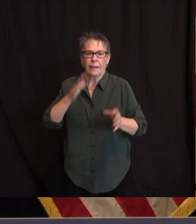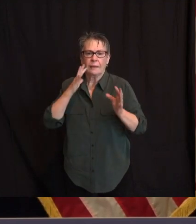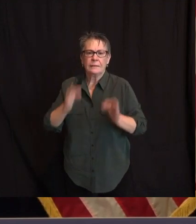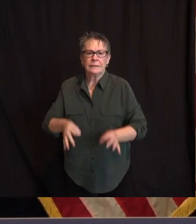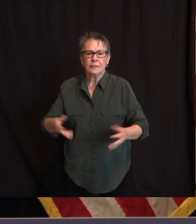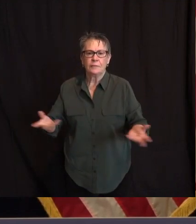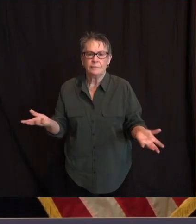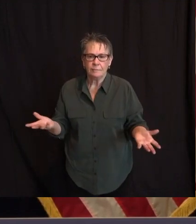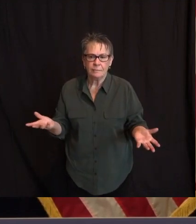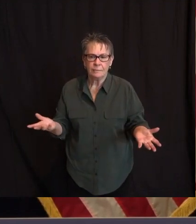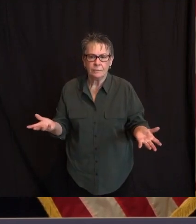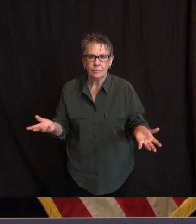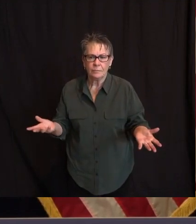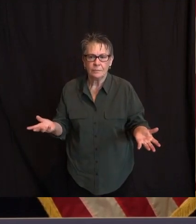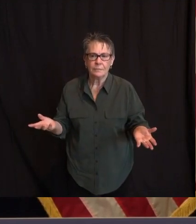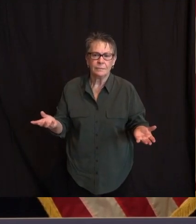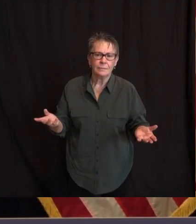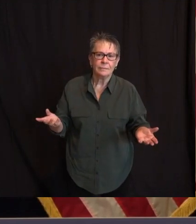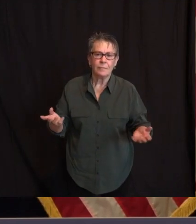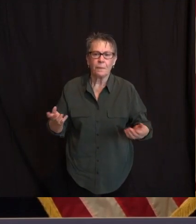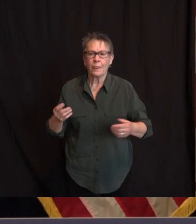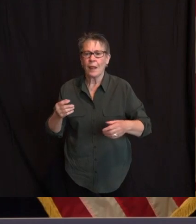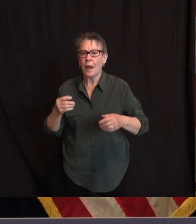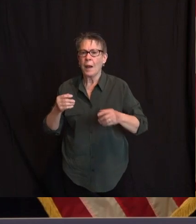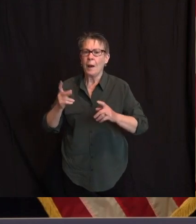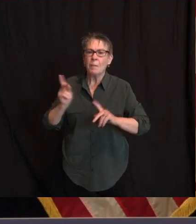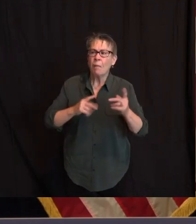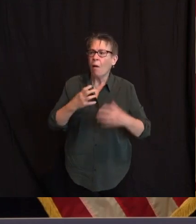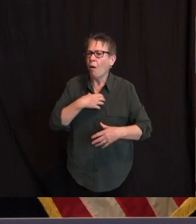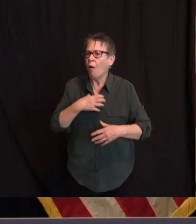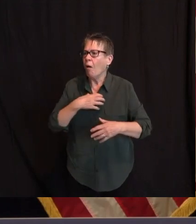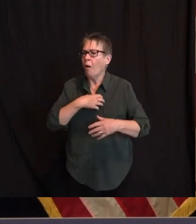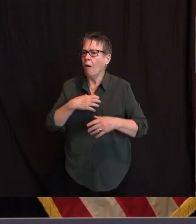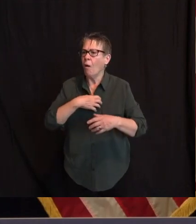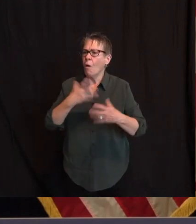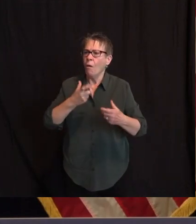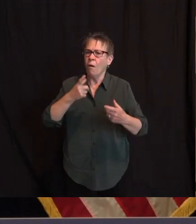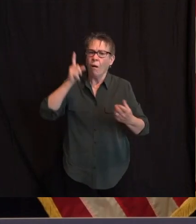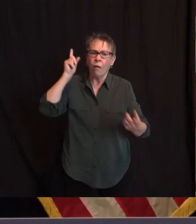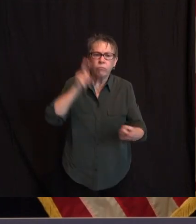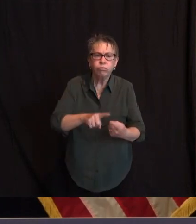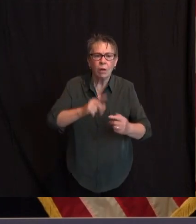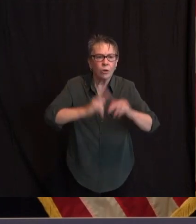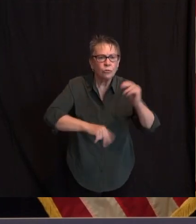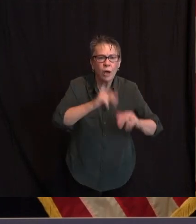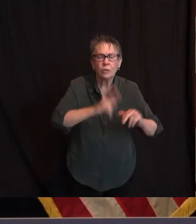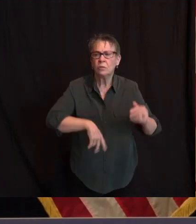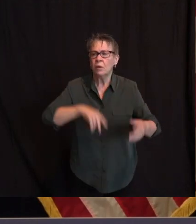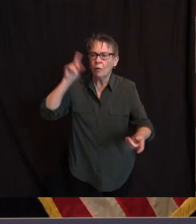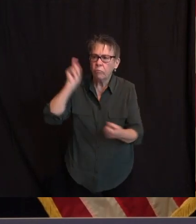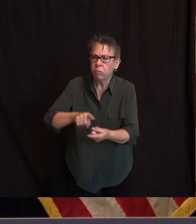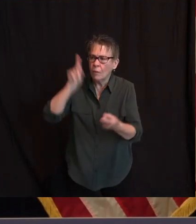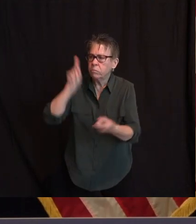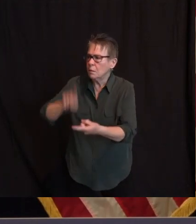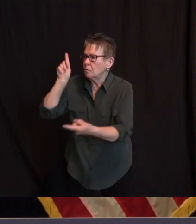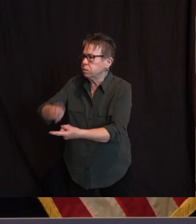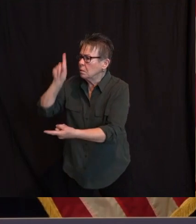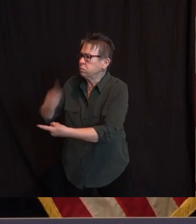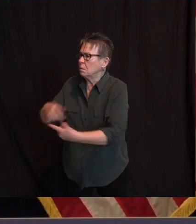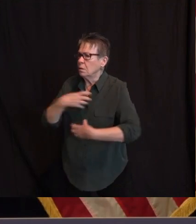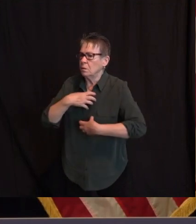interests. And for the most part, folks are cooperating. I have to say, overwhelmingly, folks get it, even if they're taking personal pain, and I want to make sure I say